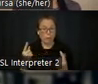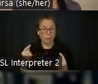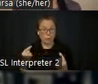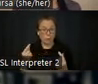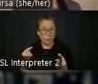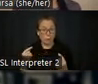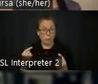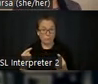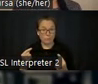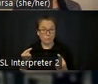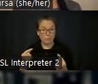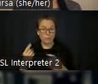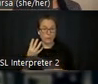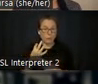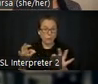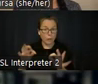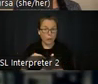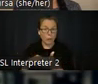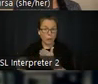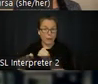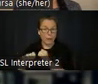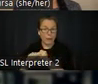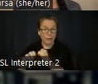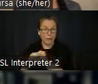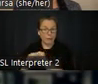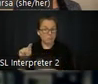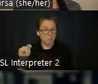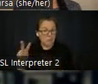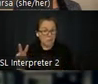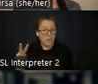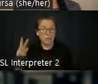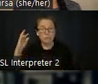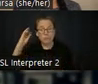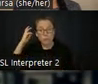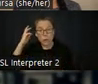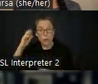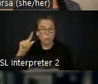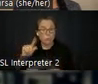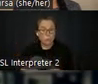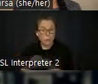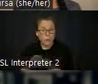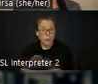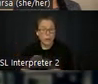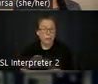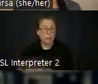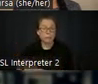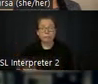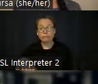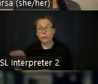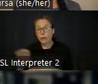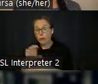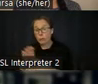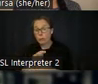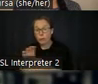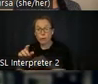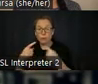to, free or paid advertisements on television, radio, print, or digital media directed at the eligible